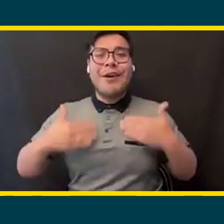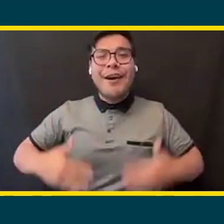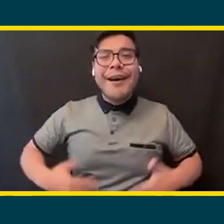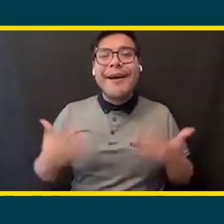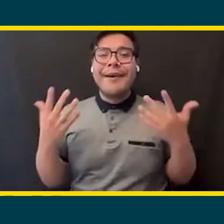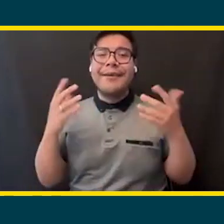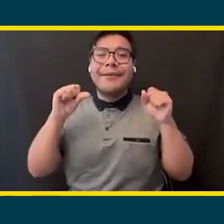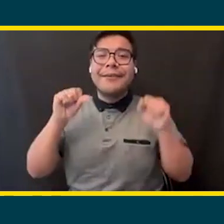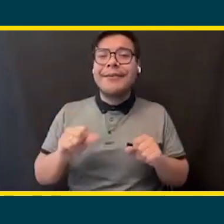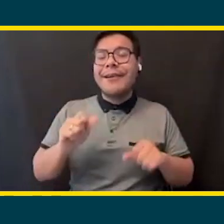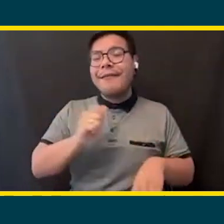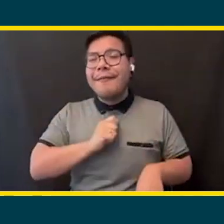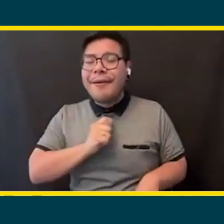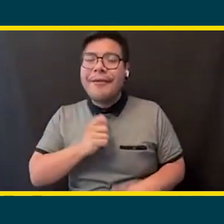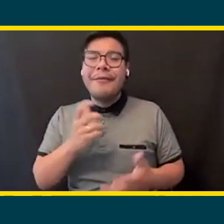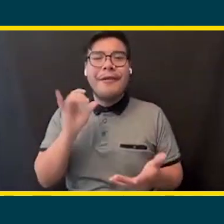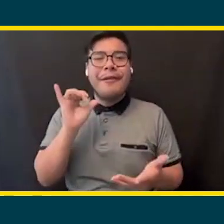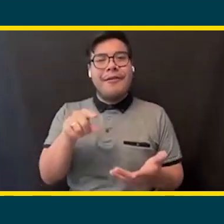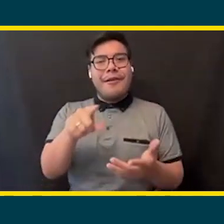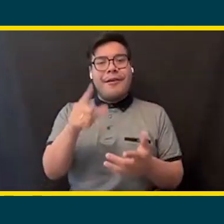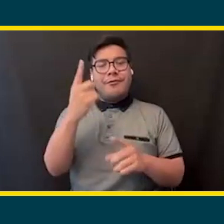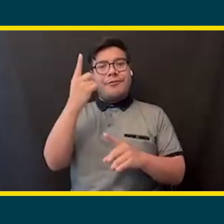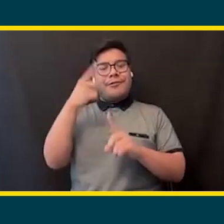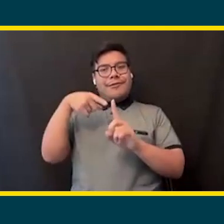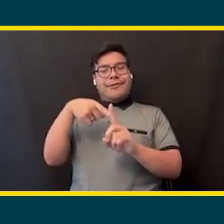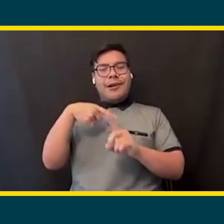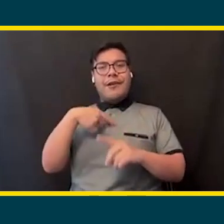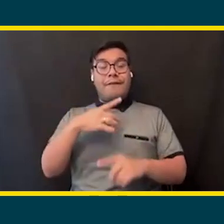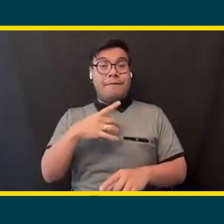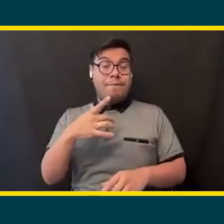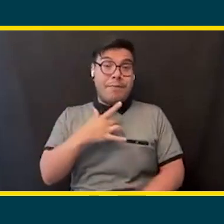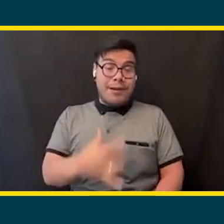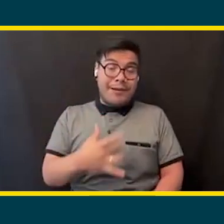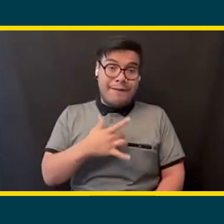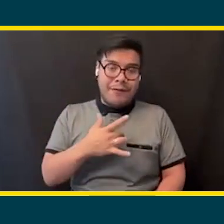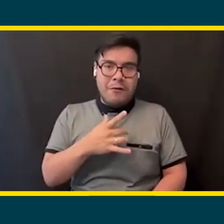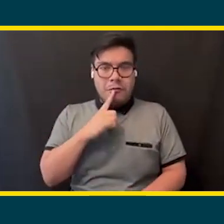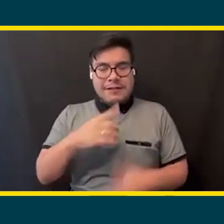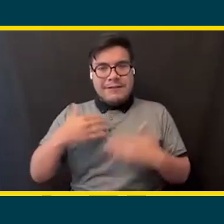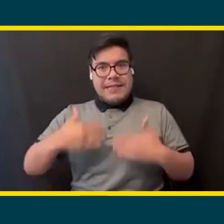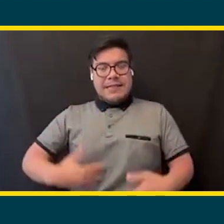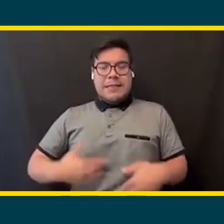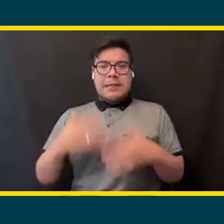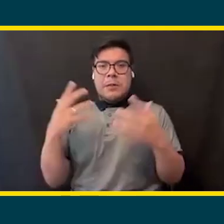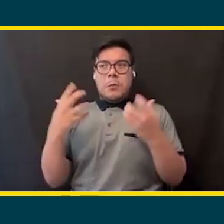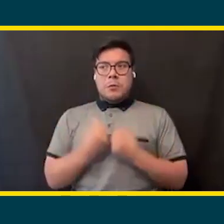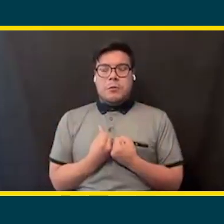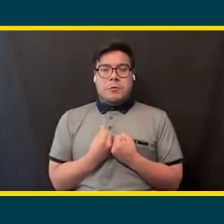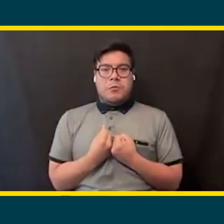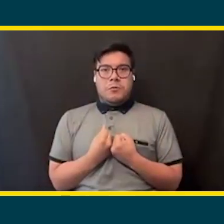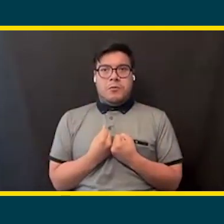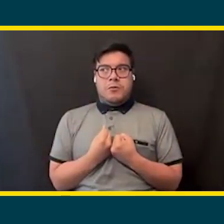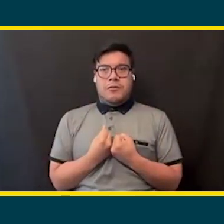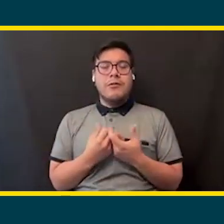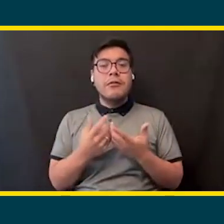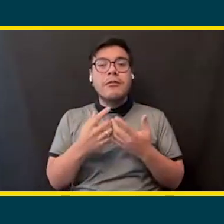is one that I often feel physically restricted, and the physical restriction can be true for as being trans also,